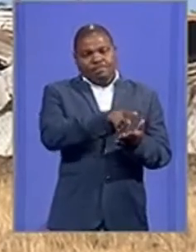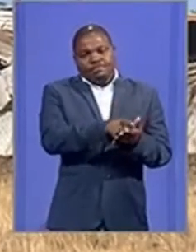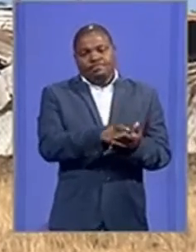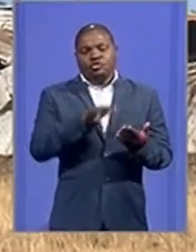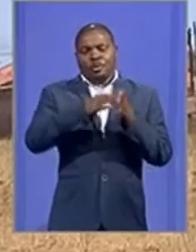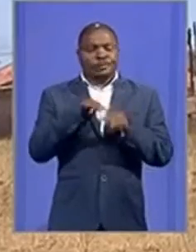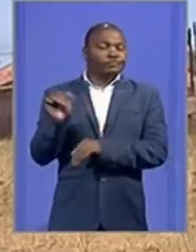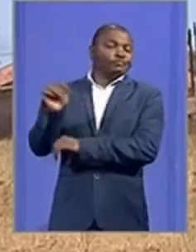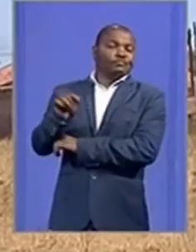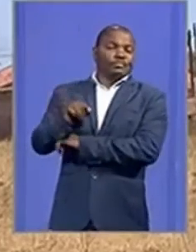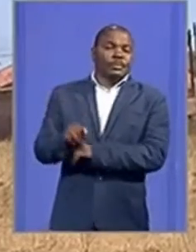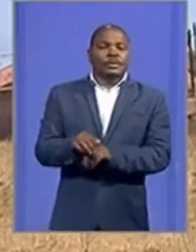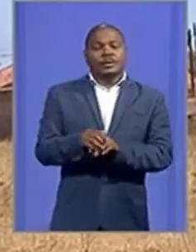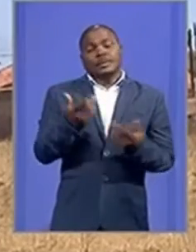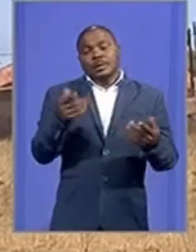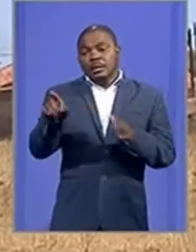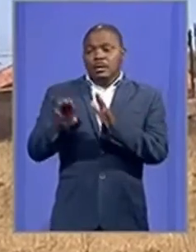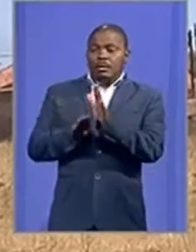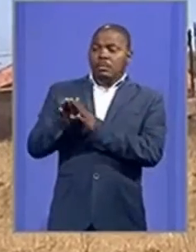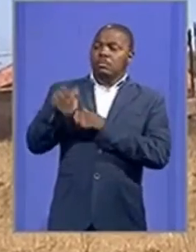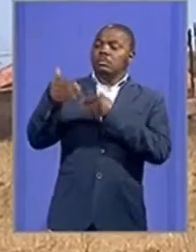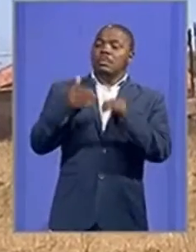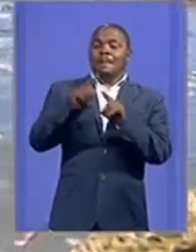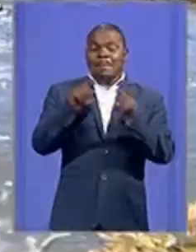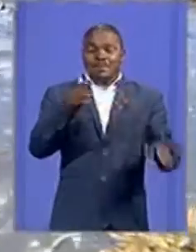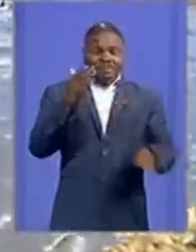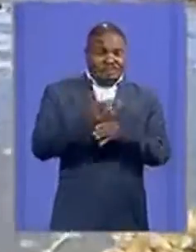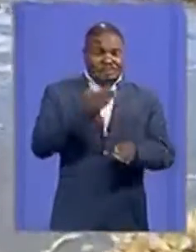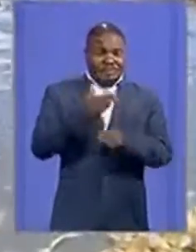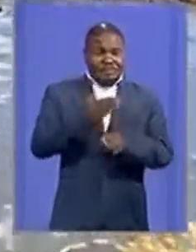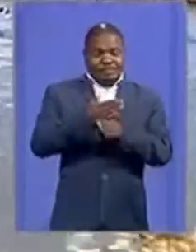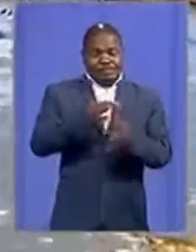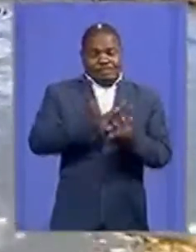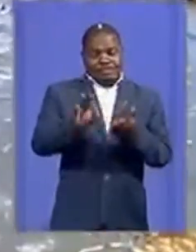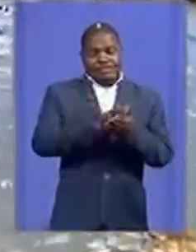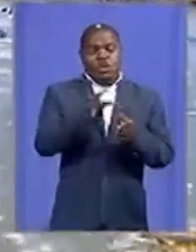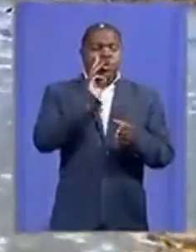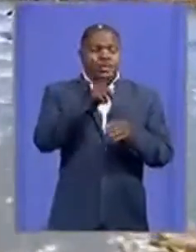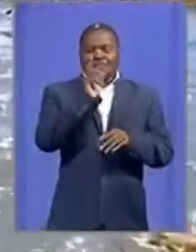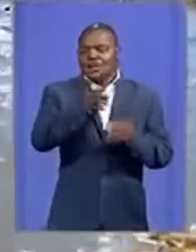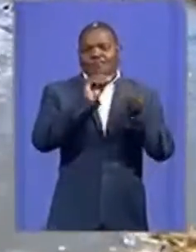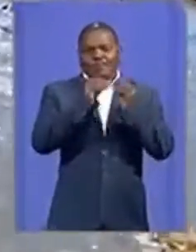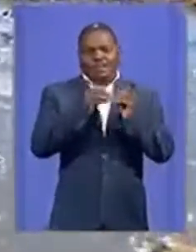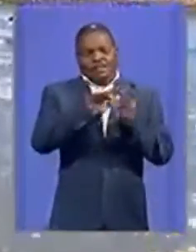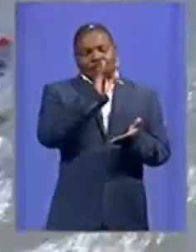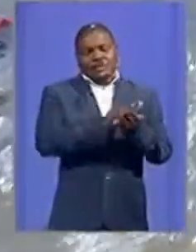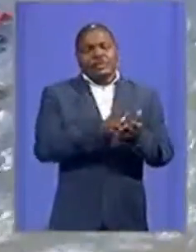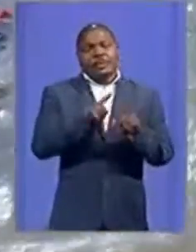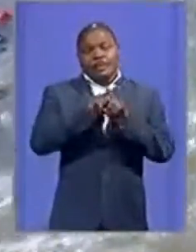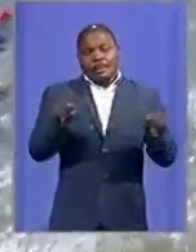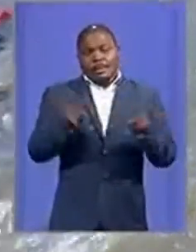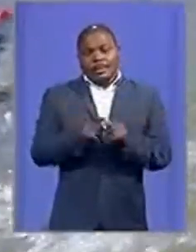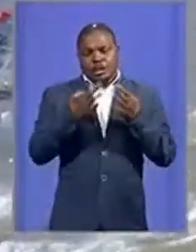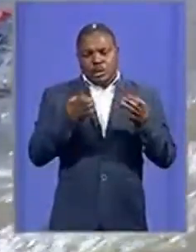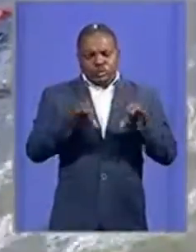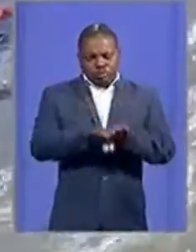Ge lefelo le hlabollwa mošomo sa le o montši wa go lokišana le mathata a kelelatshila. E fela tlhokego ya go mpshafatša